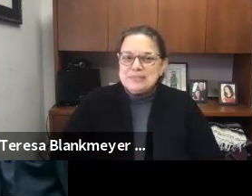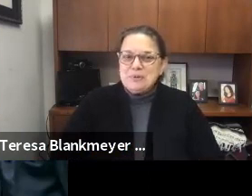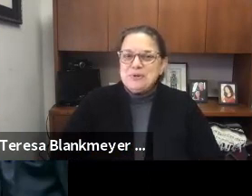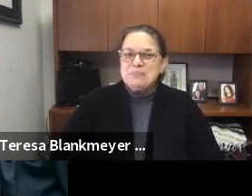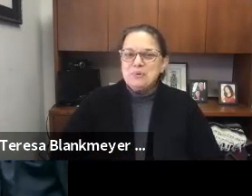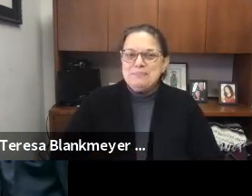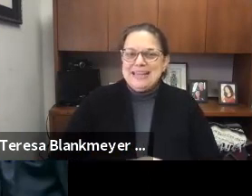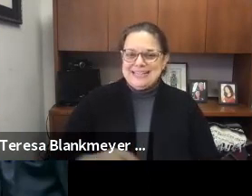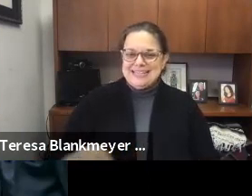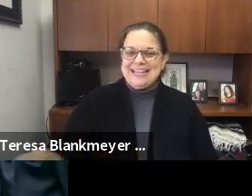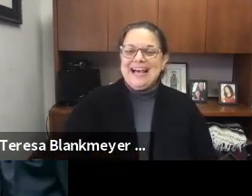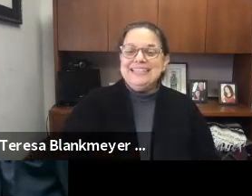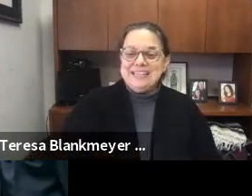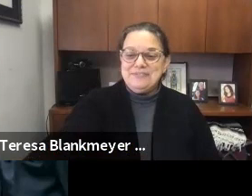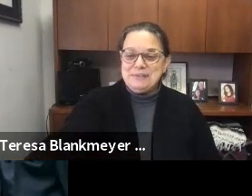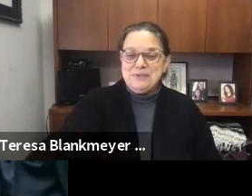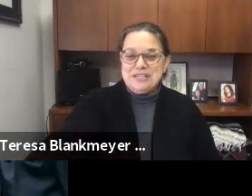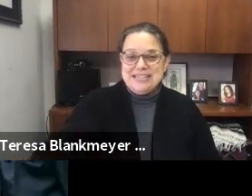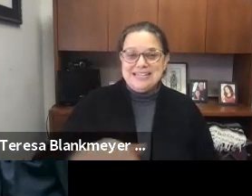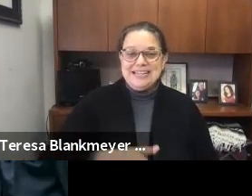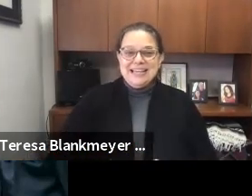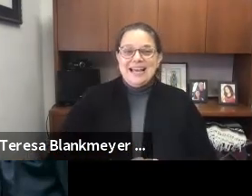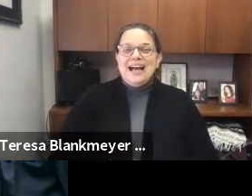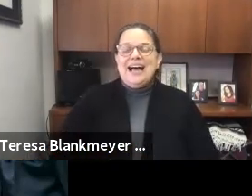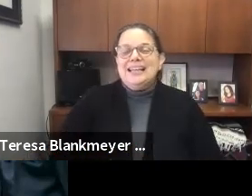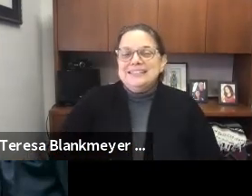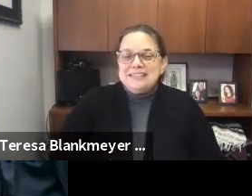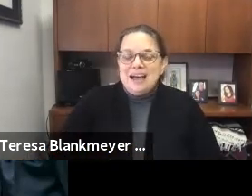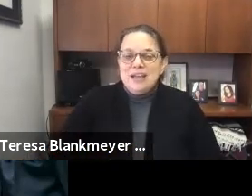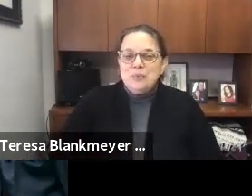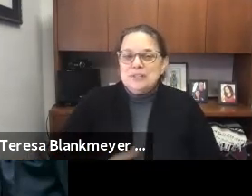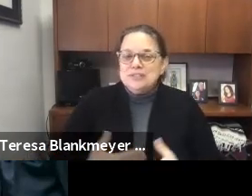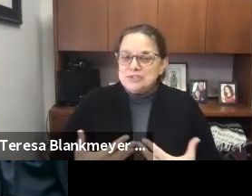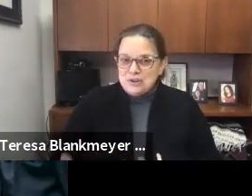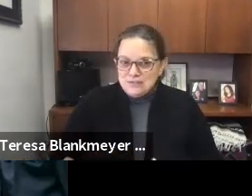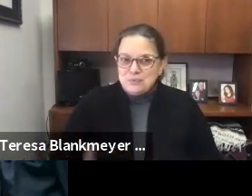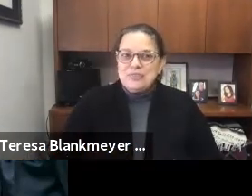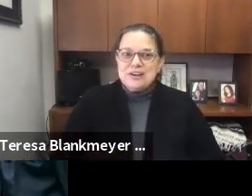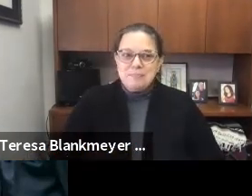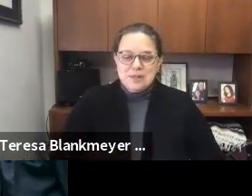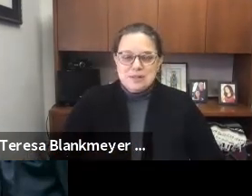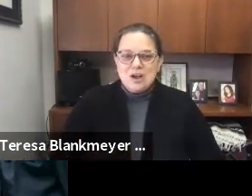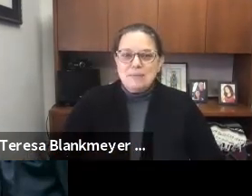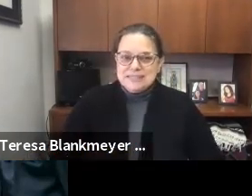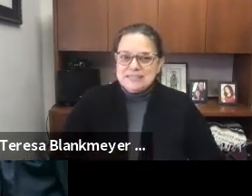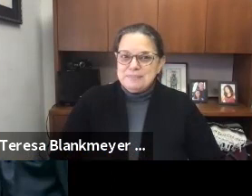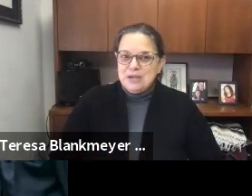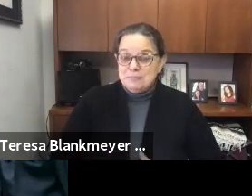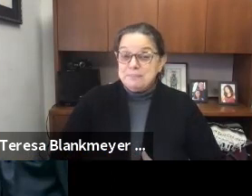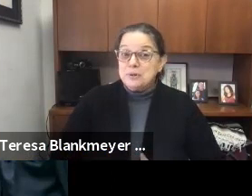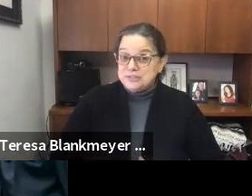with CRISPR, Prime Editing, and the Deaf Community. And I will start off with a couple